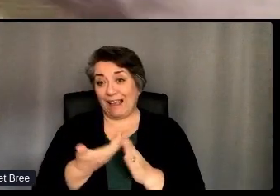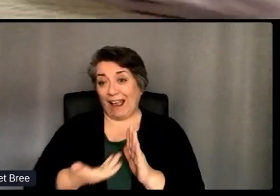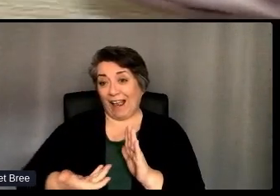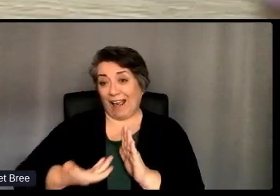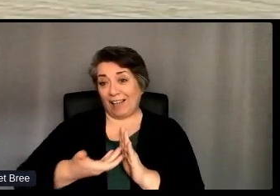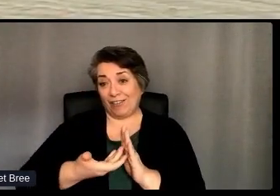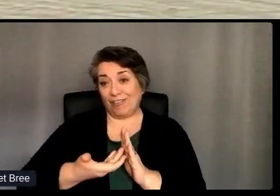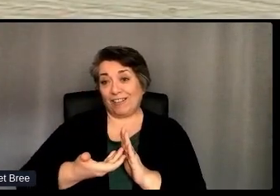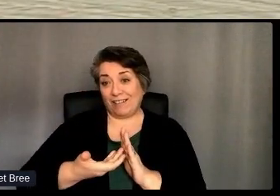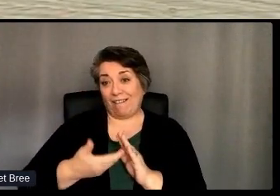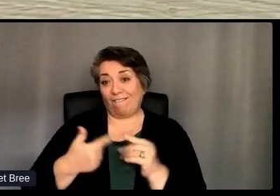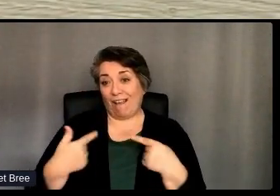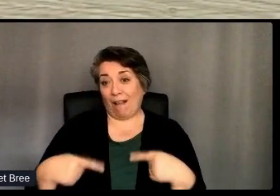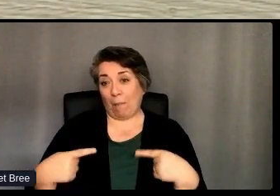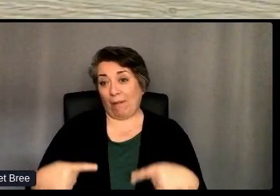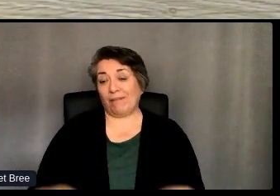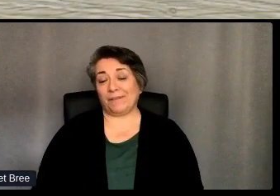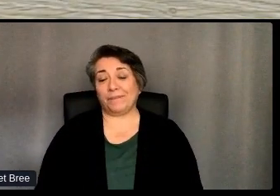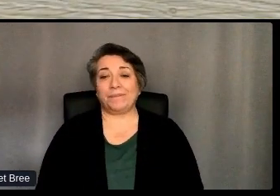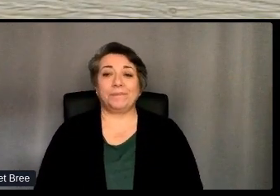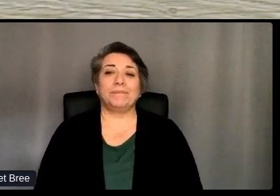buttons.